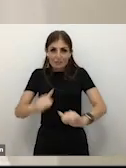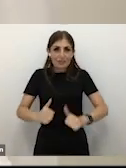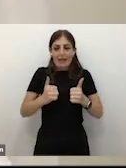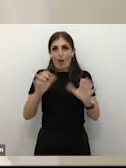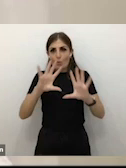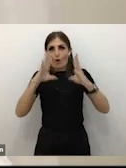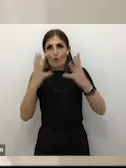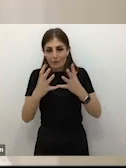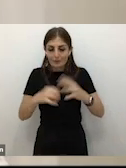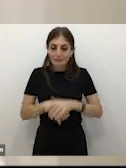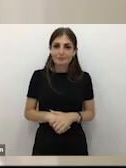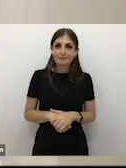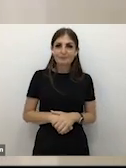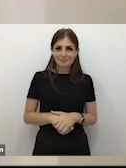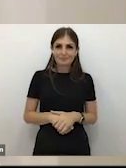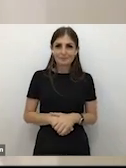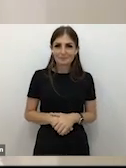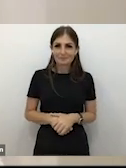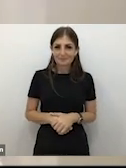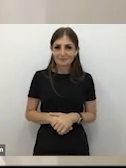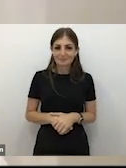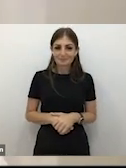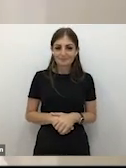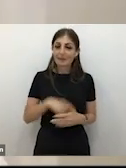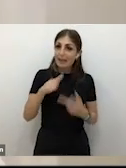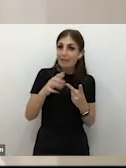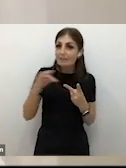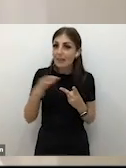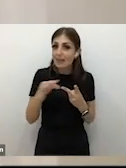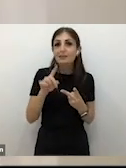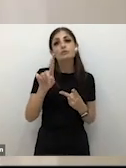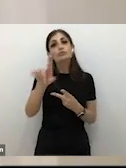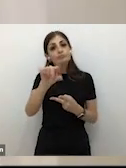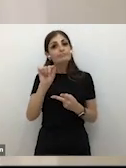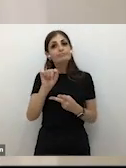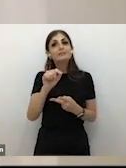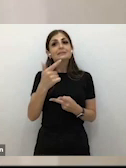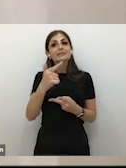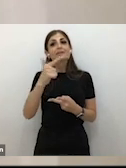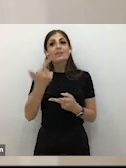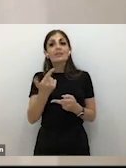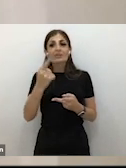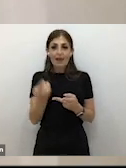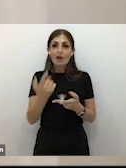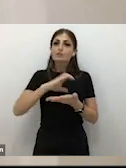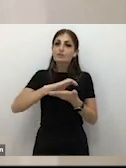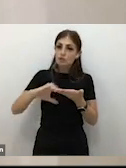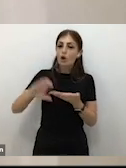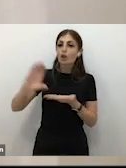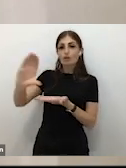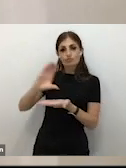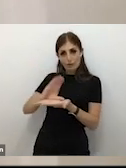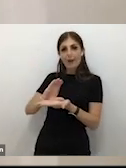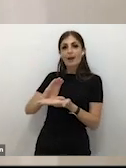world. If selected, you will receive a $7,000 grant for self-directed professional